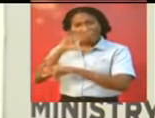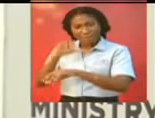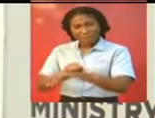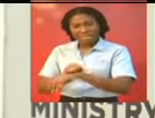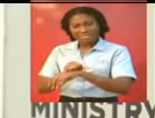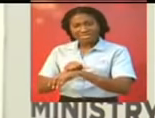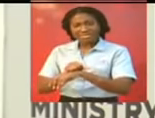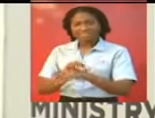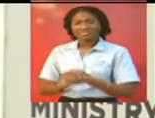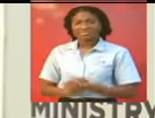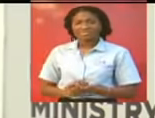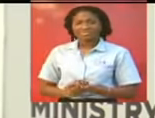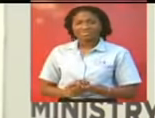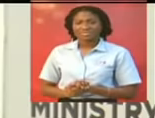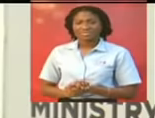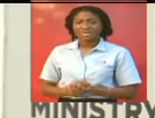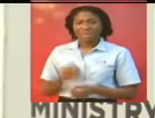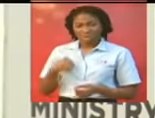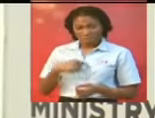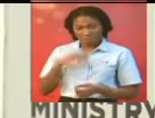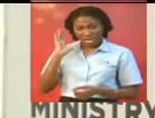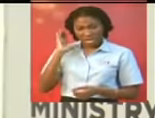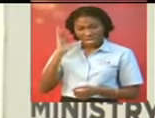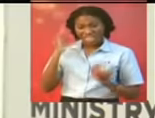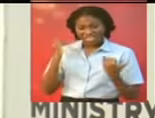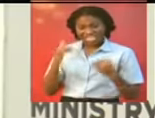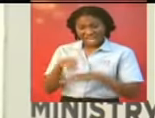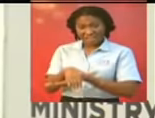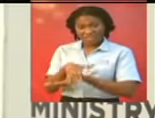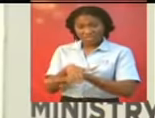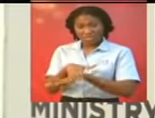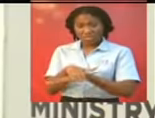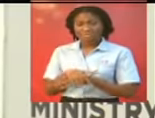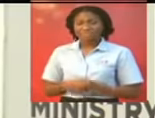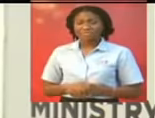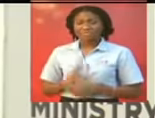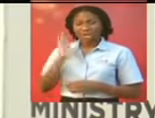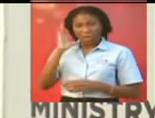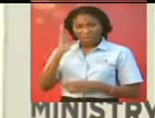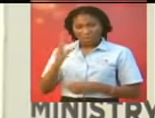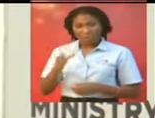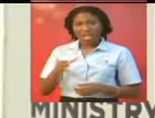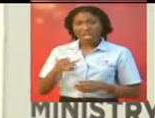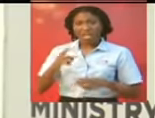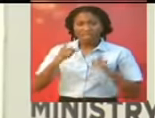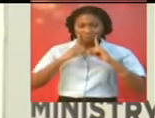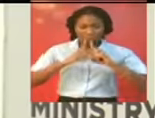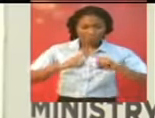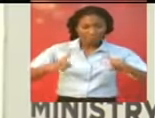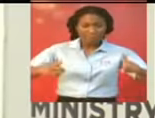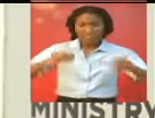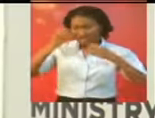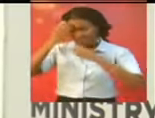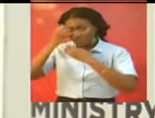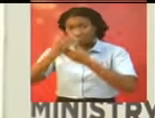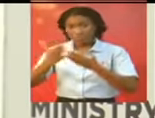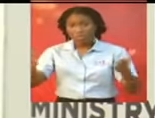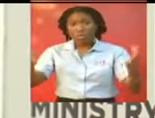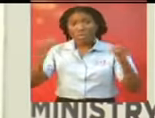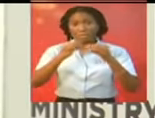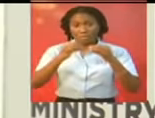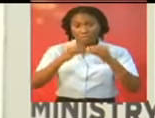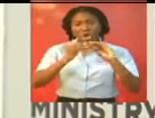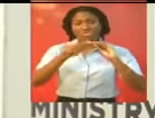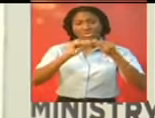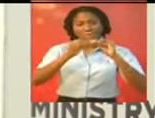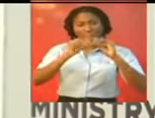in addition, we will publish as well this afternoon some hotlines that can be called simultaneously